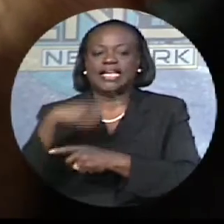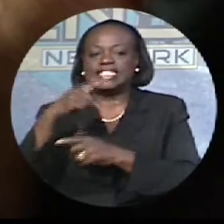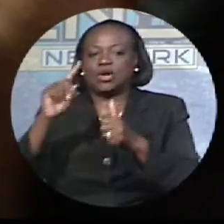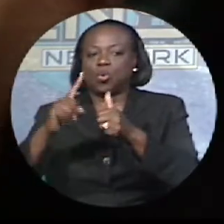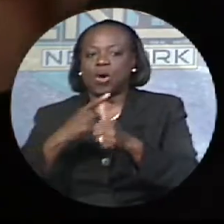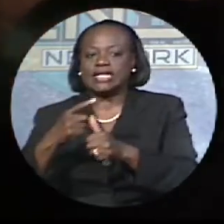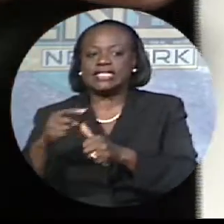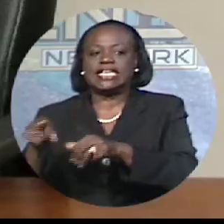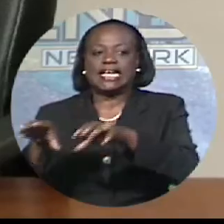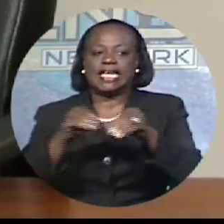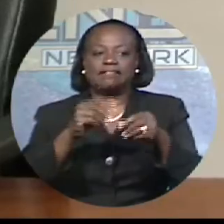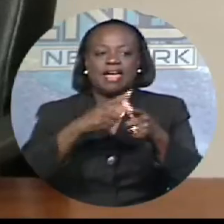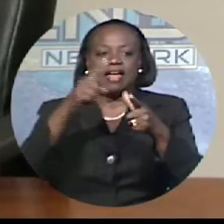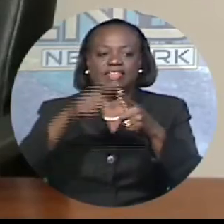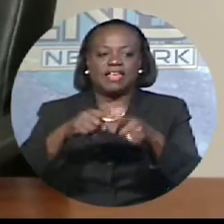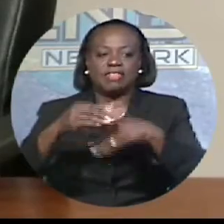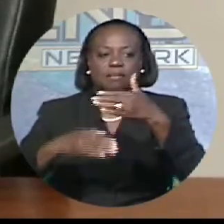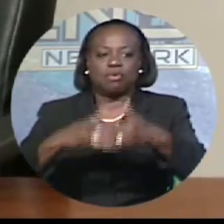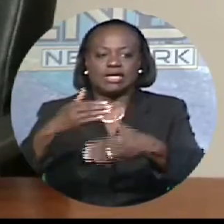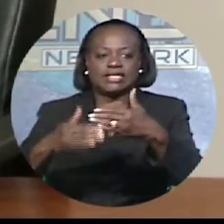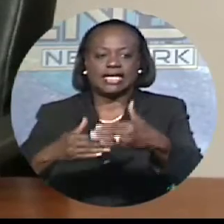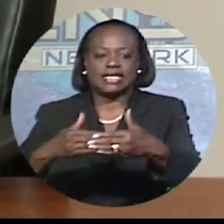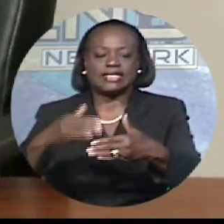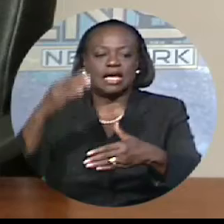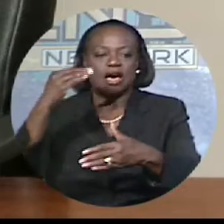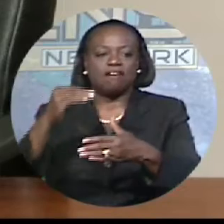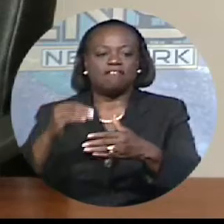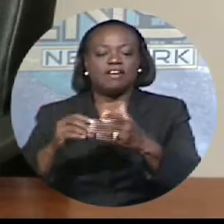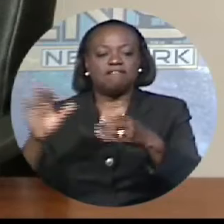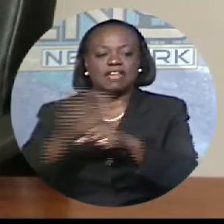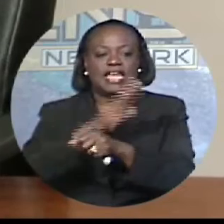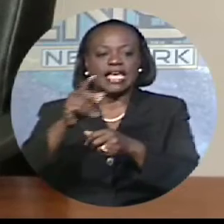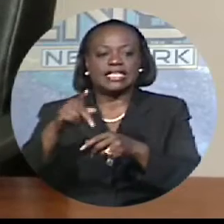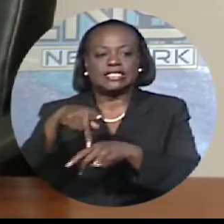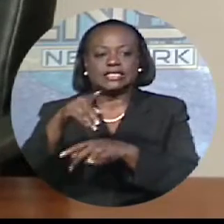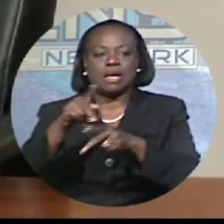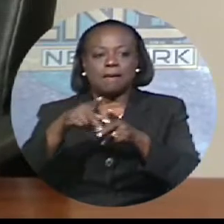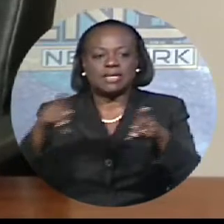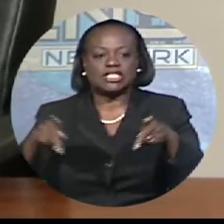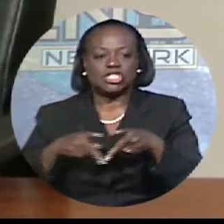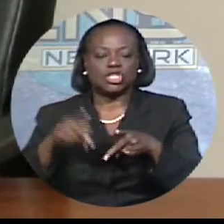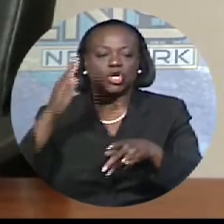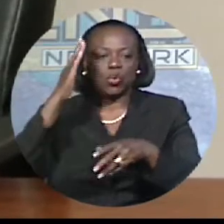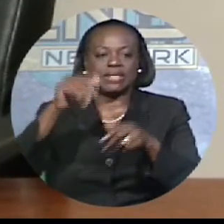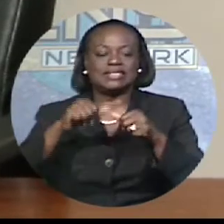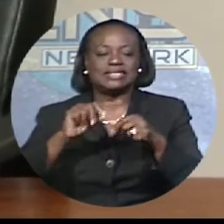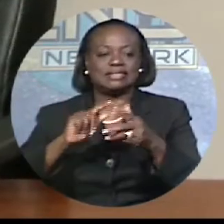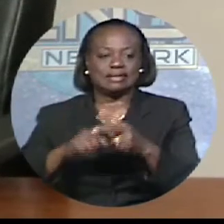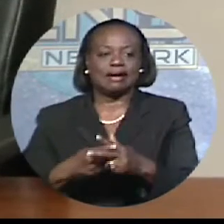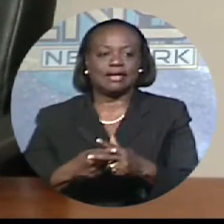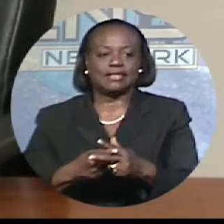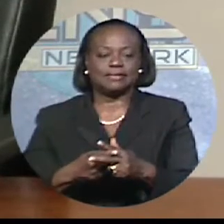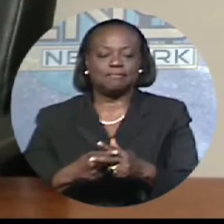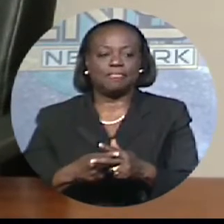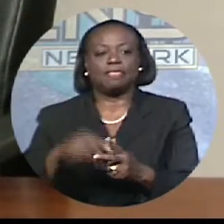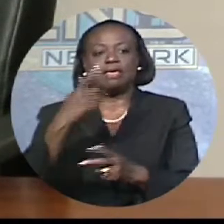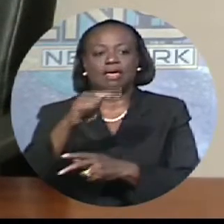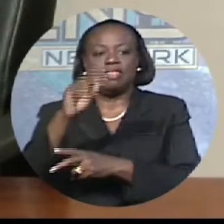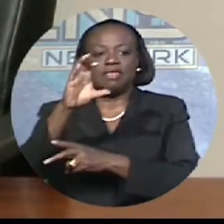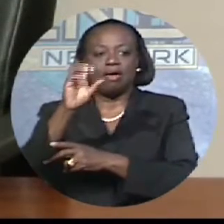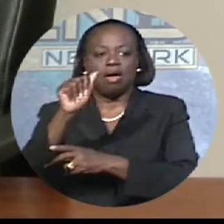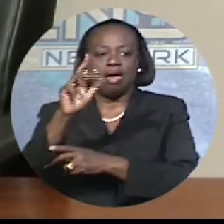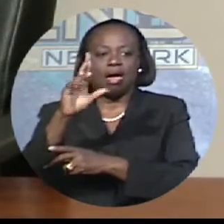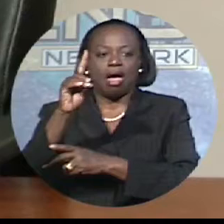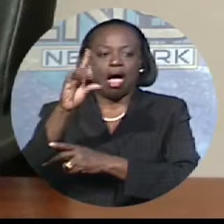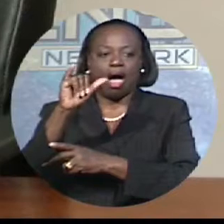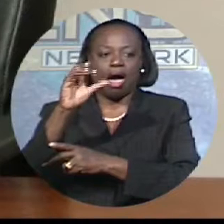replacement will commence. According to the established norms of the Constitution for the election of a pope, the cardinals will be